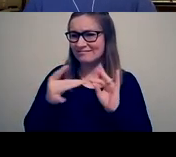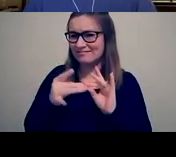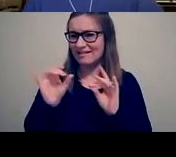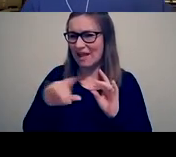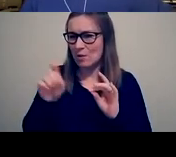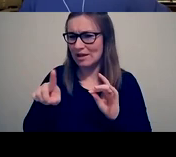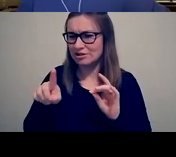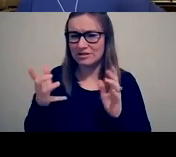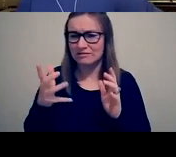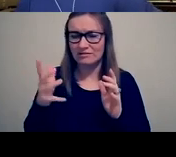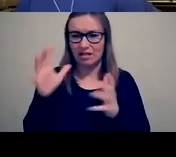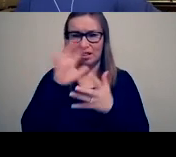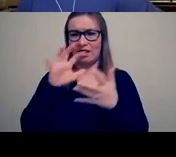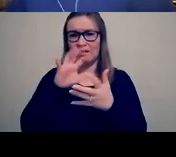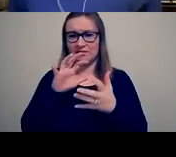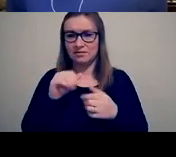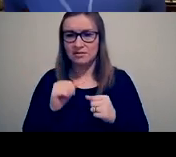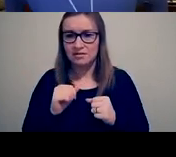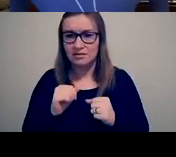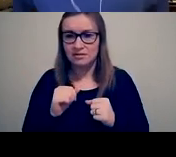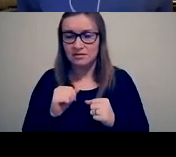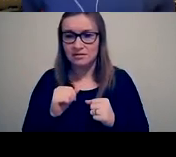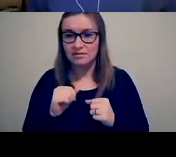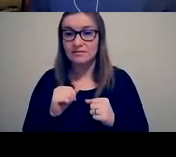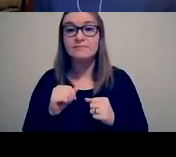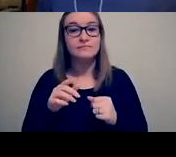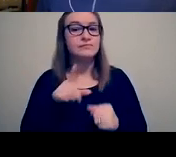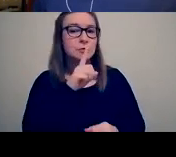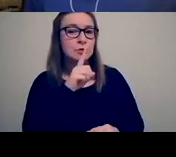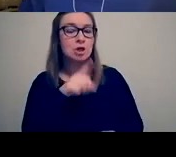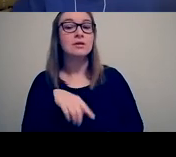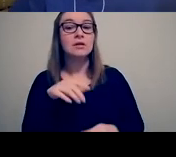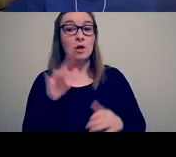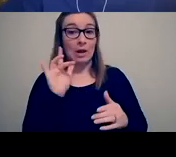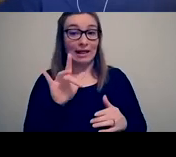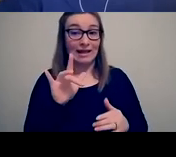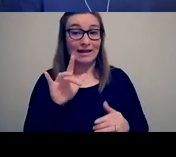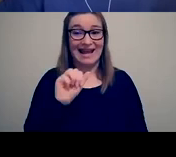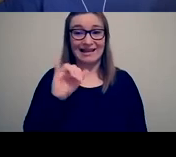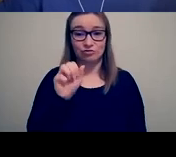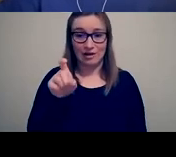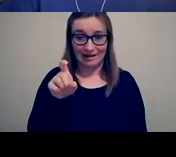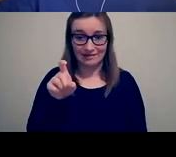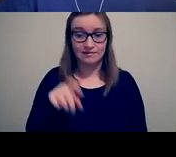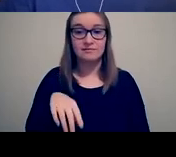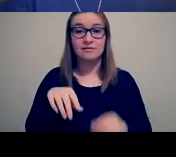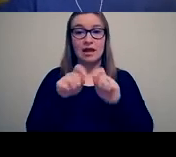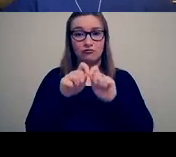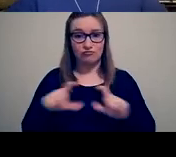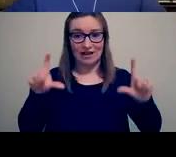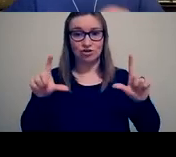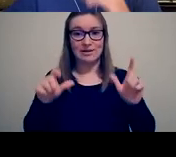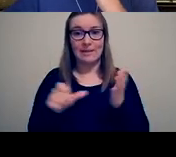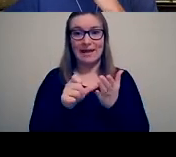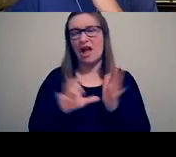normal link? I was too busy saying hi to Thomas. Oh, sure. So when you click on something via Ajax and it refreshes the page. Oh, it doesn't